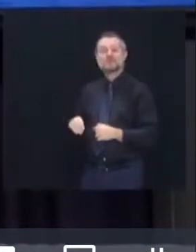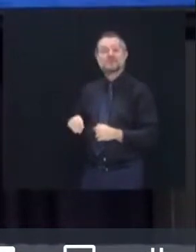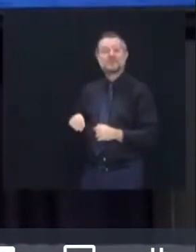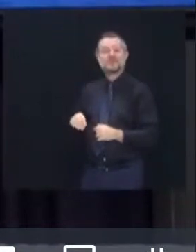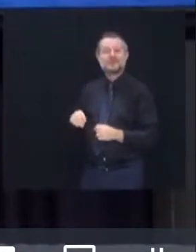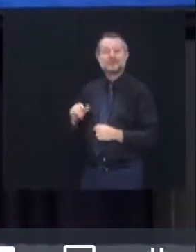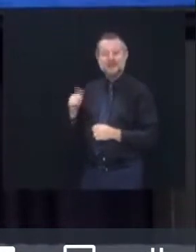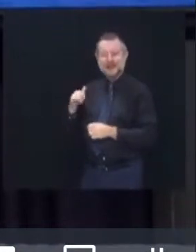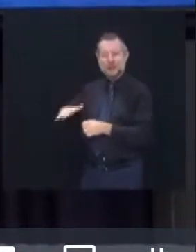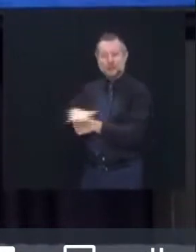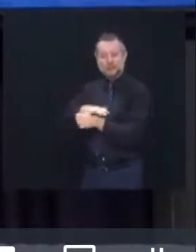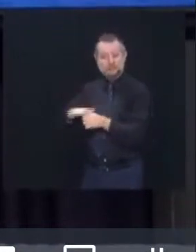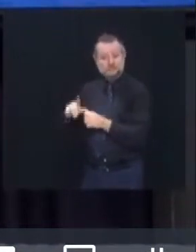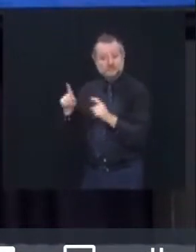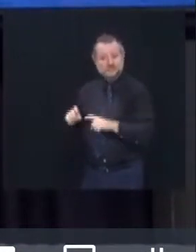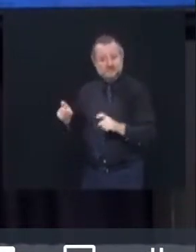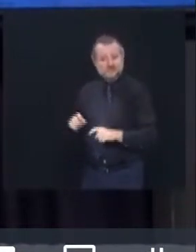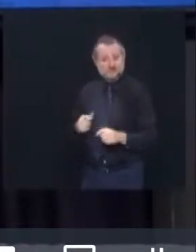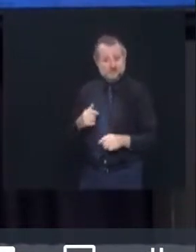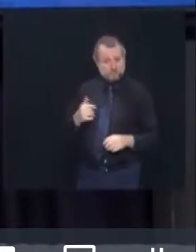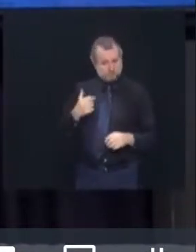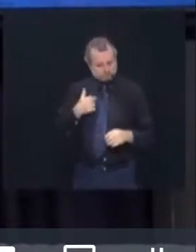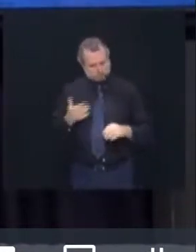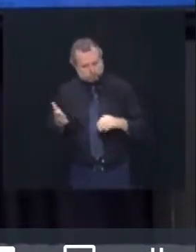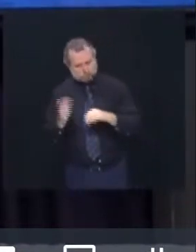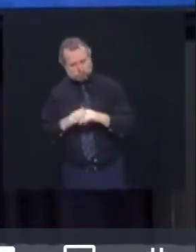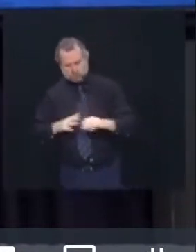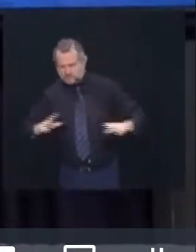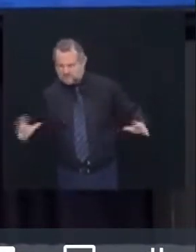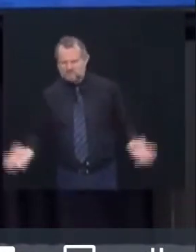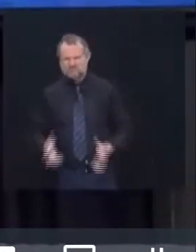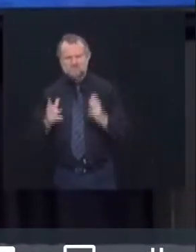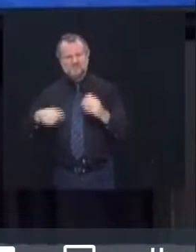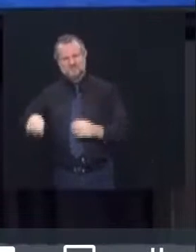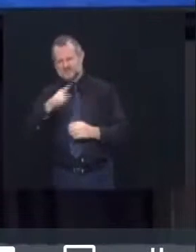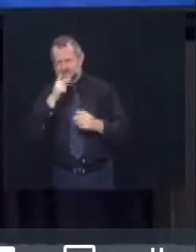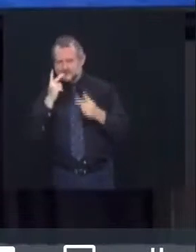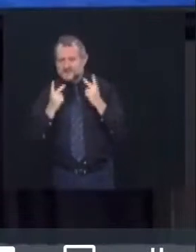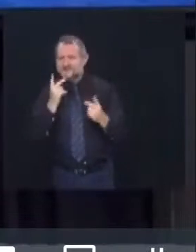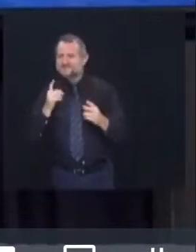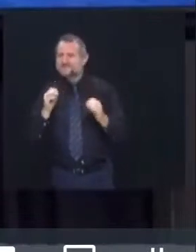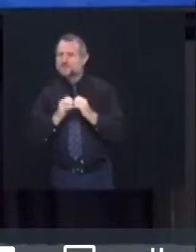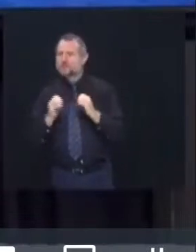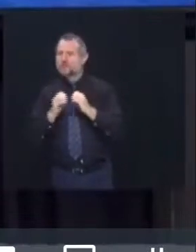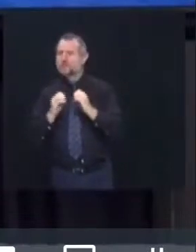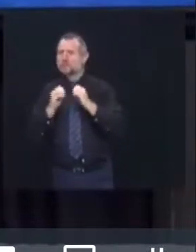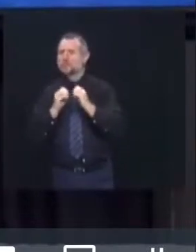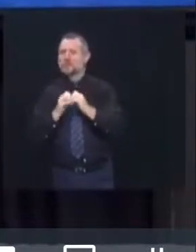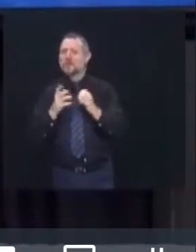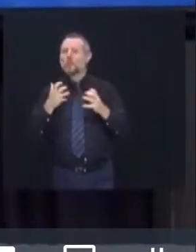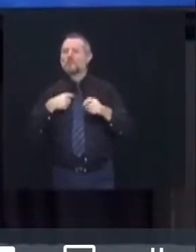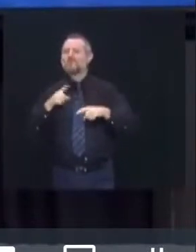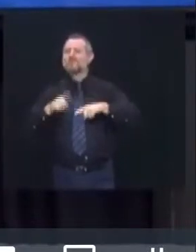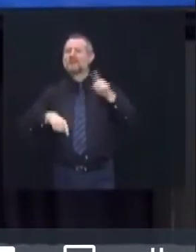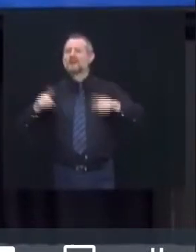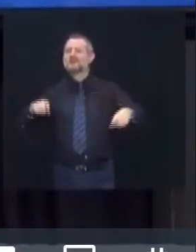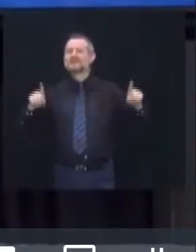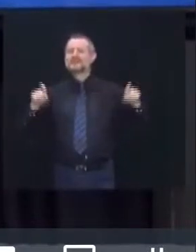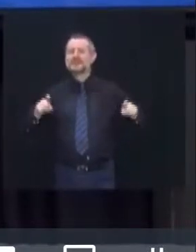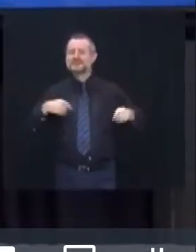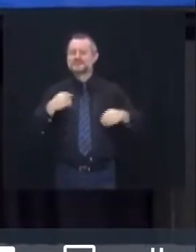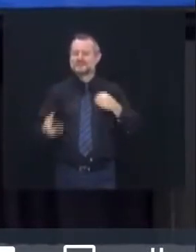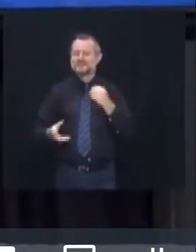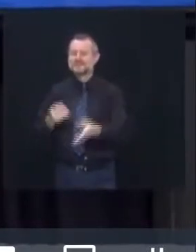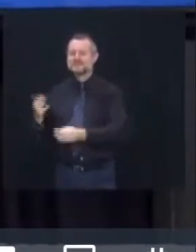that's an additional step that we're taking so that we can find out through randomized testing in those zones around, is it starting to seep into